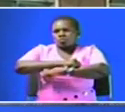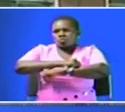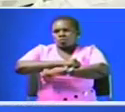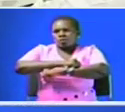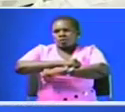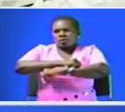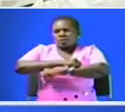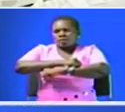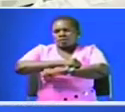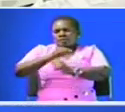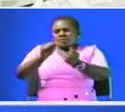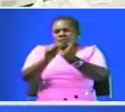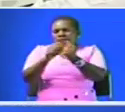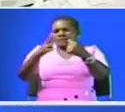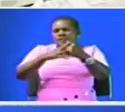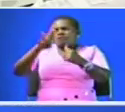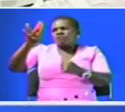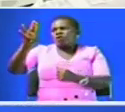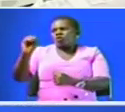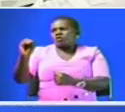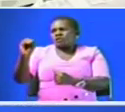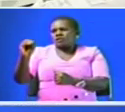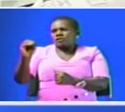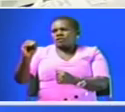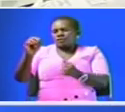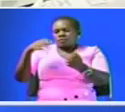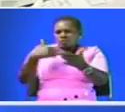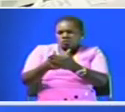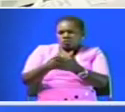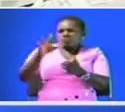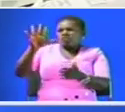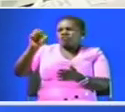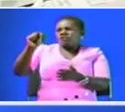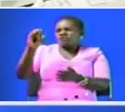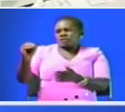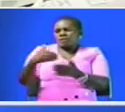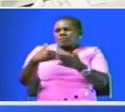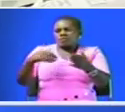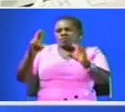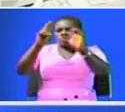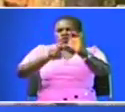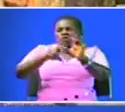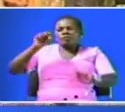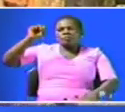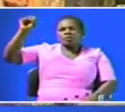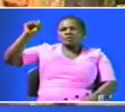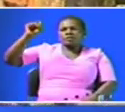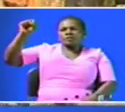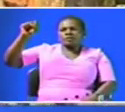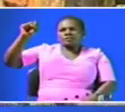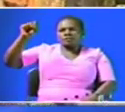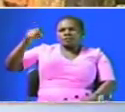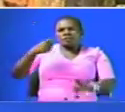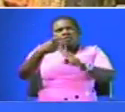Primary School, in the late 1940s and early 1950s, before joining politics.